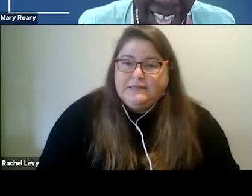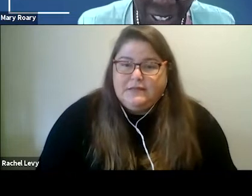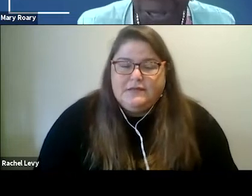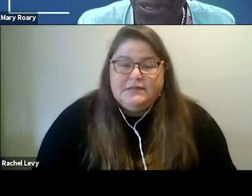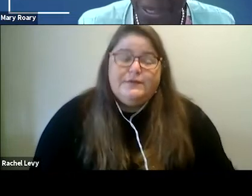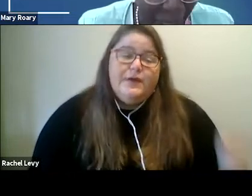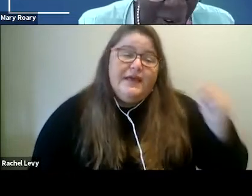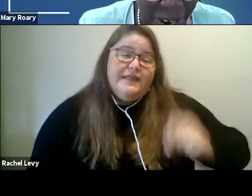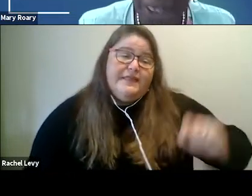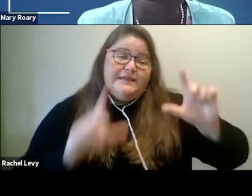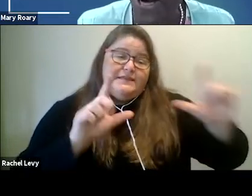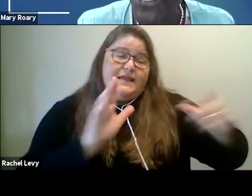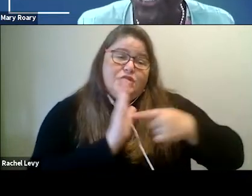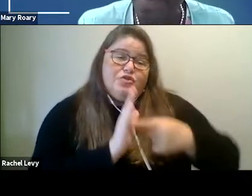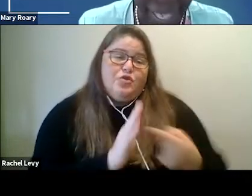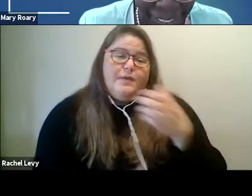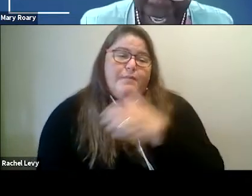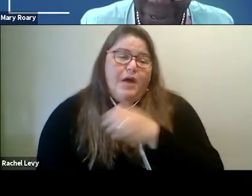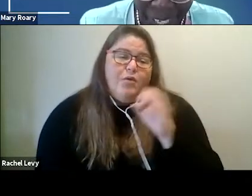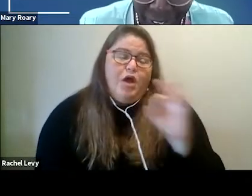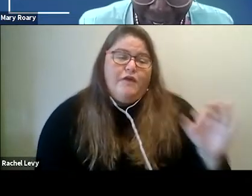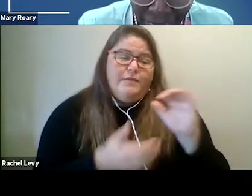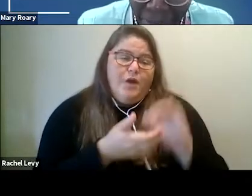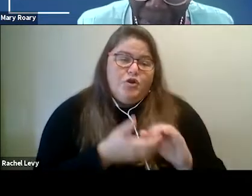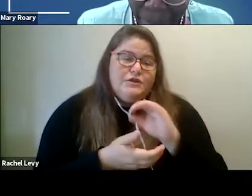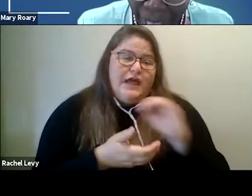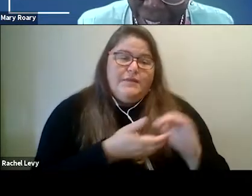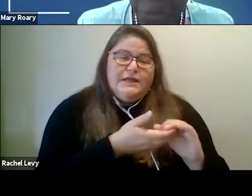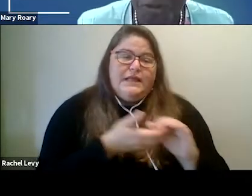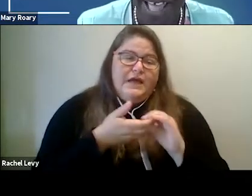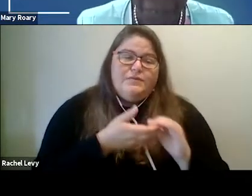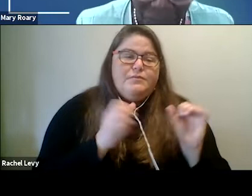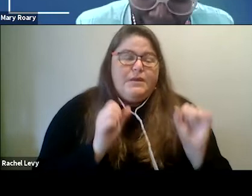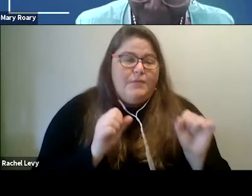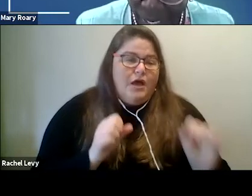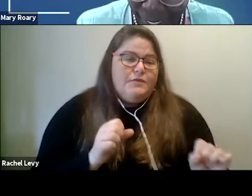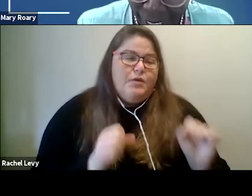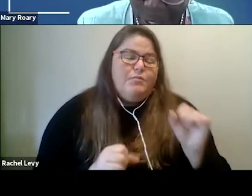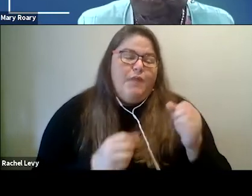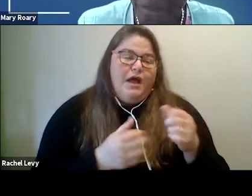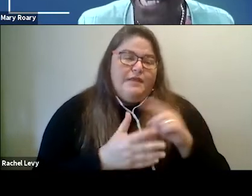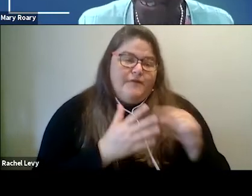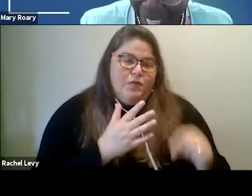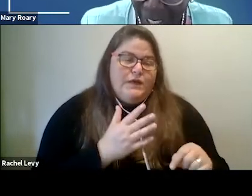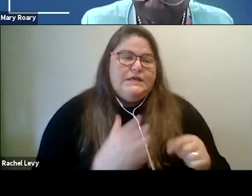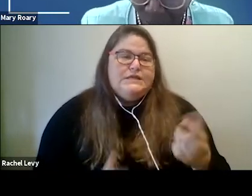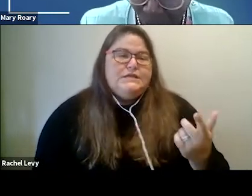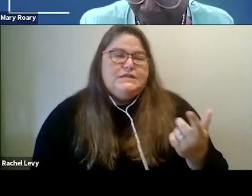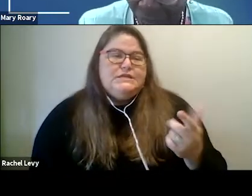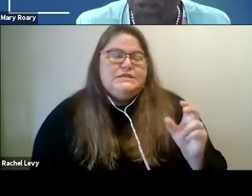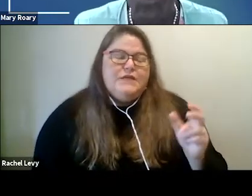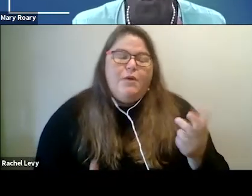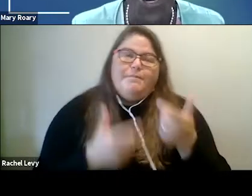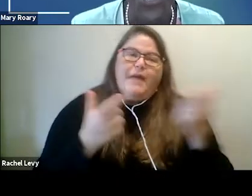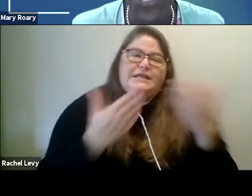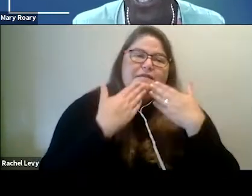This slide shows the power of partnership and collaboration made possible by the following. So massive thanks to all